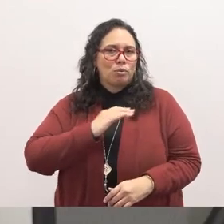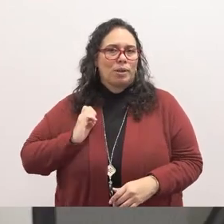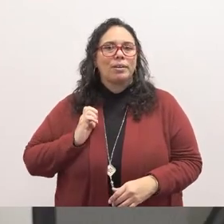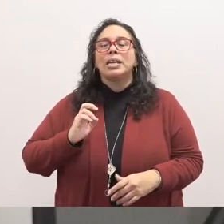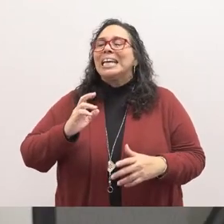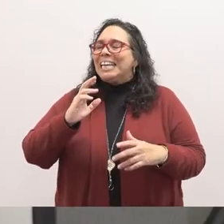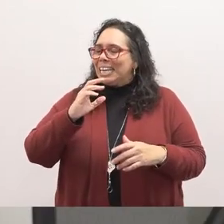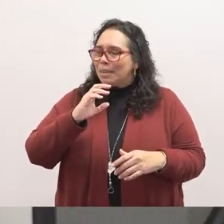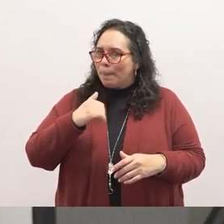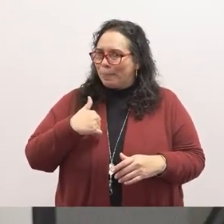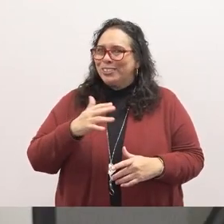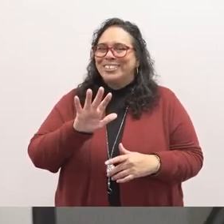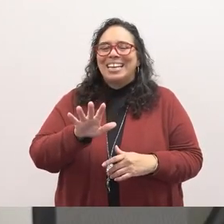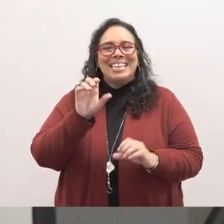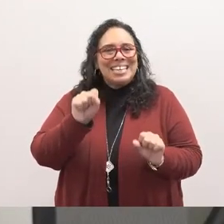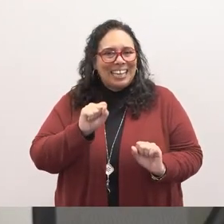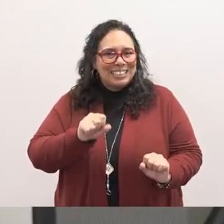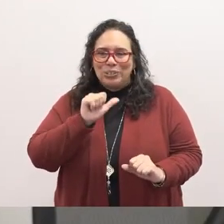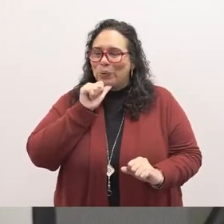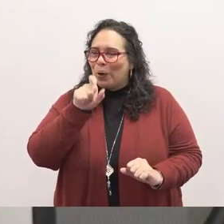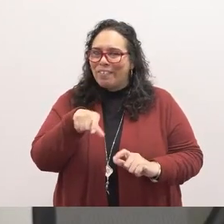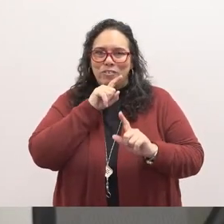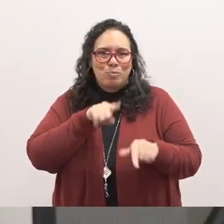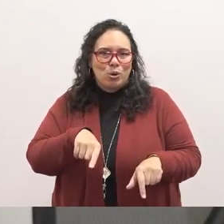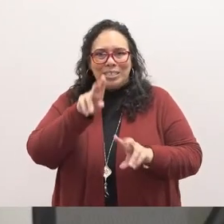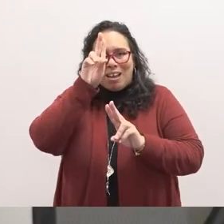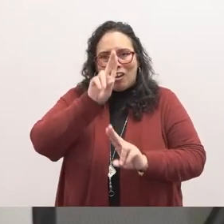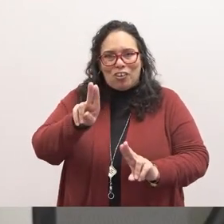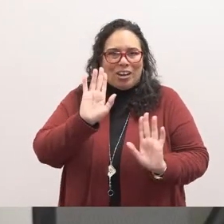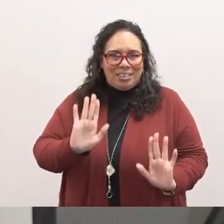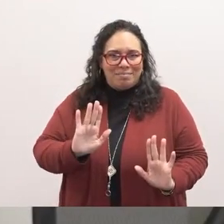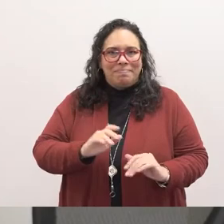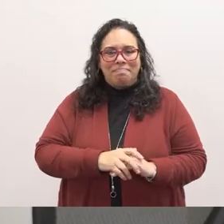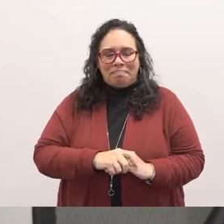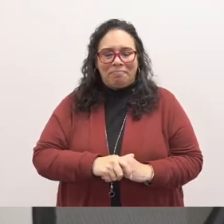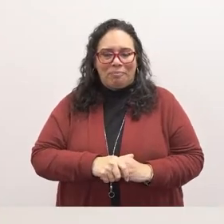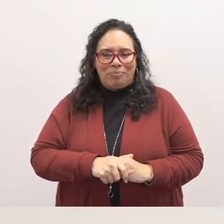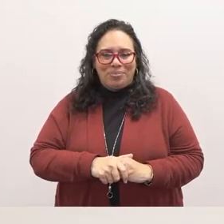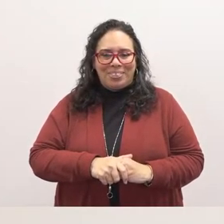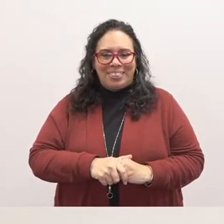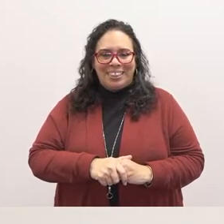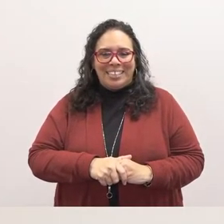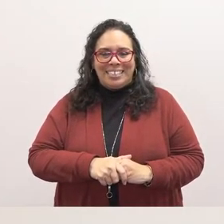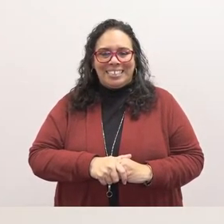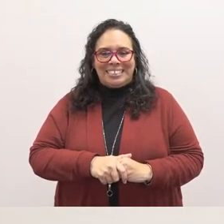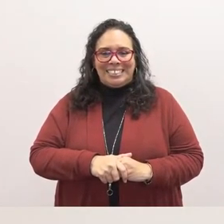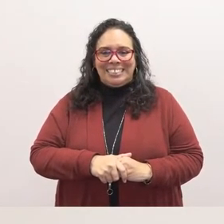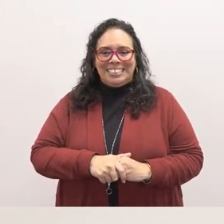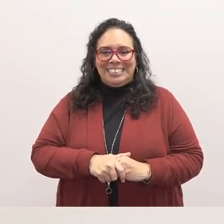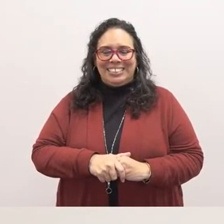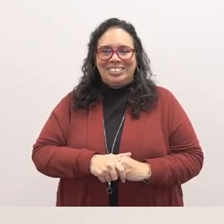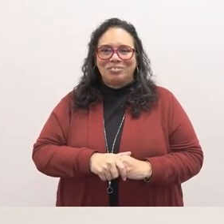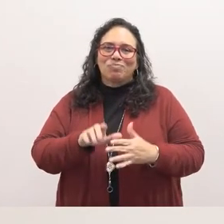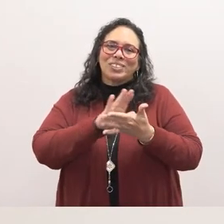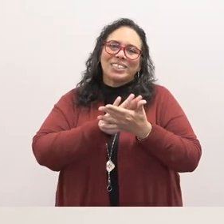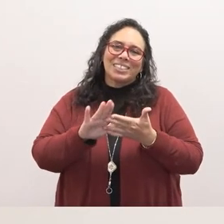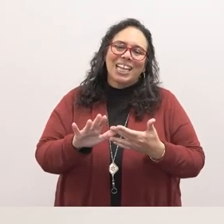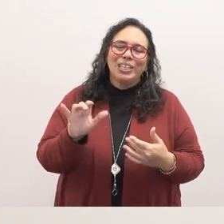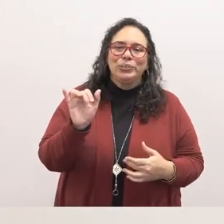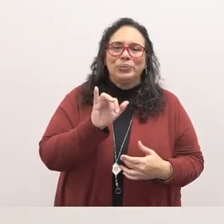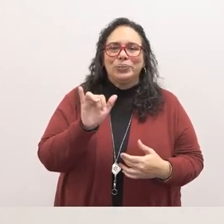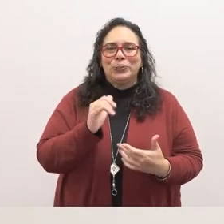Then you wouldn't have to report that gift. You're sweating a little bit there, Madam Chair. Well, a nice thing, too, I want to